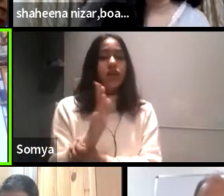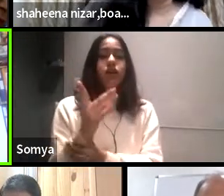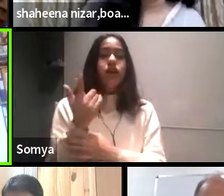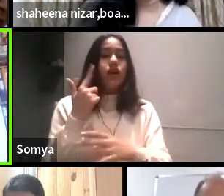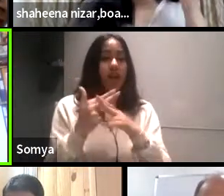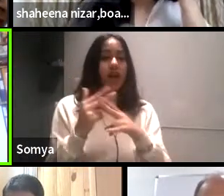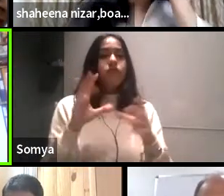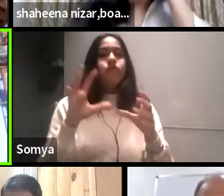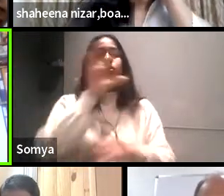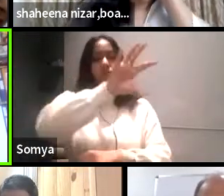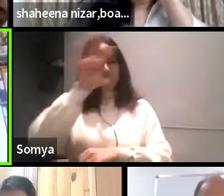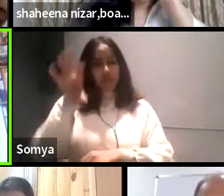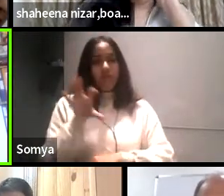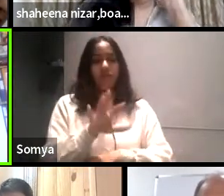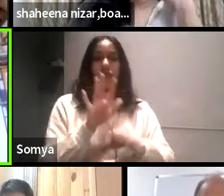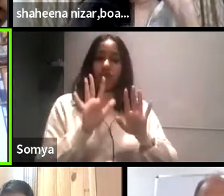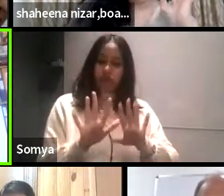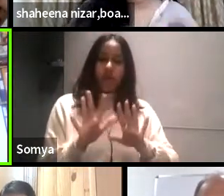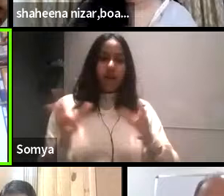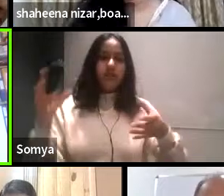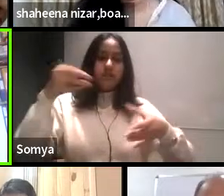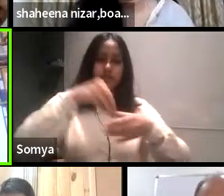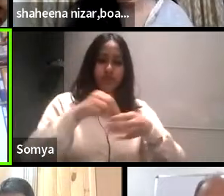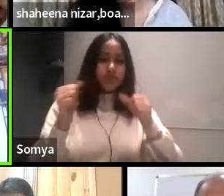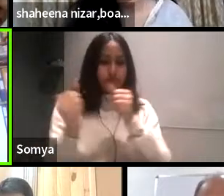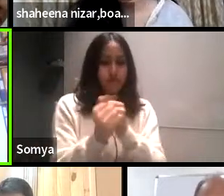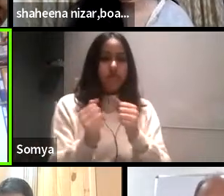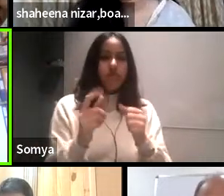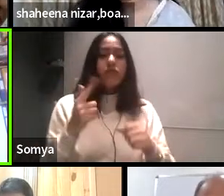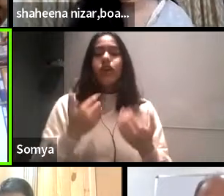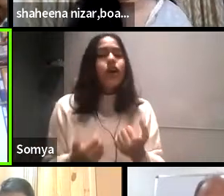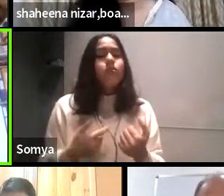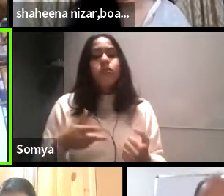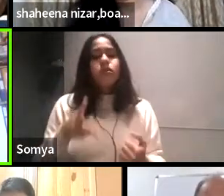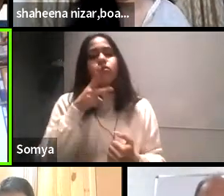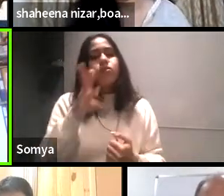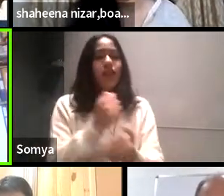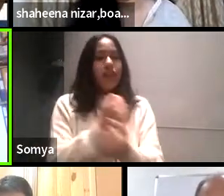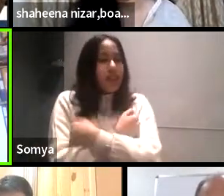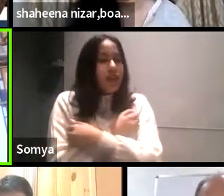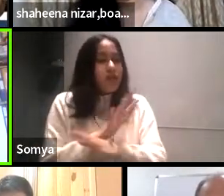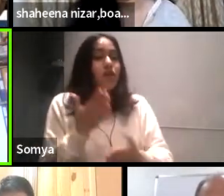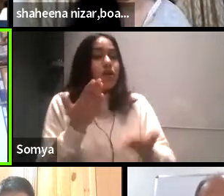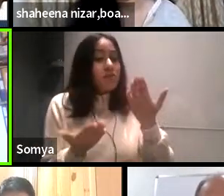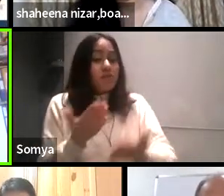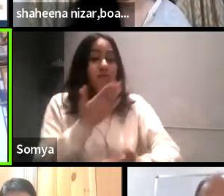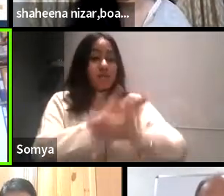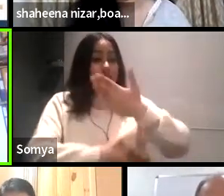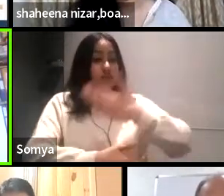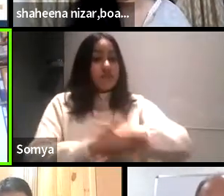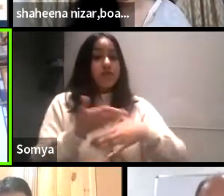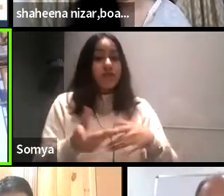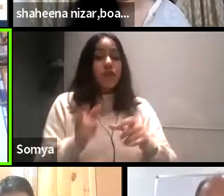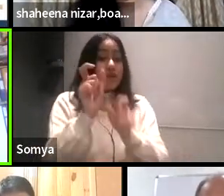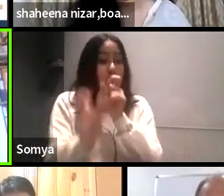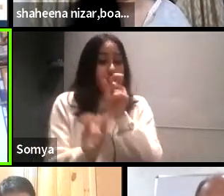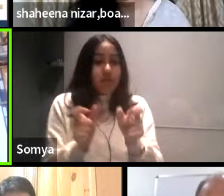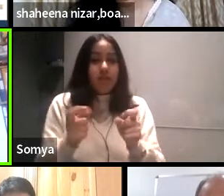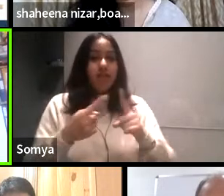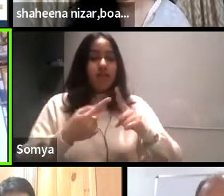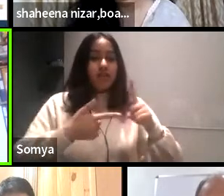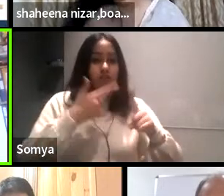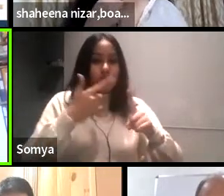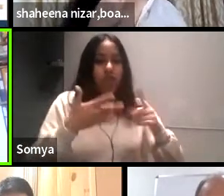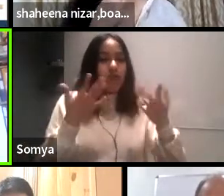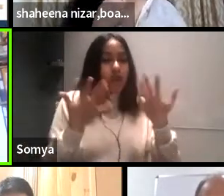5 countries are participating in it. And you will love to know why I'm saying this here. 2 Sarthak people who are trained from